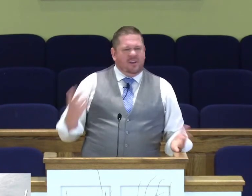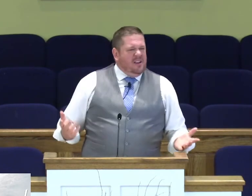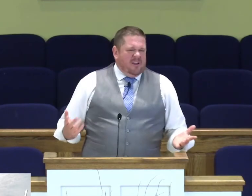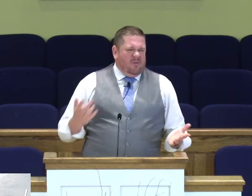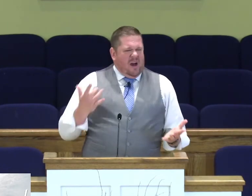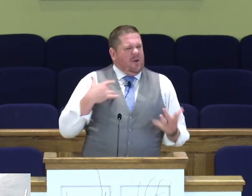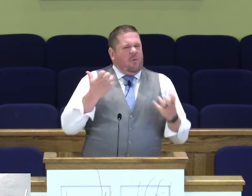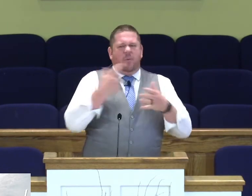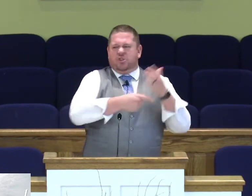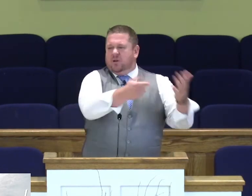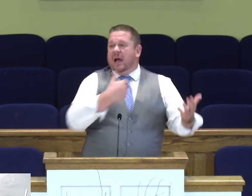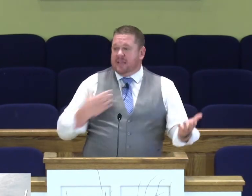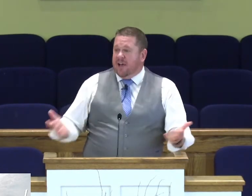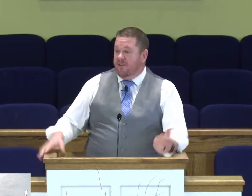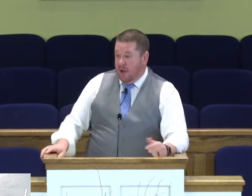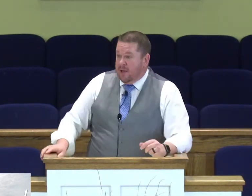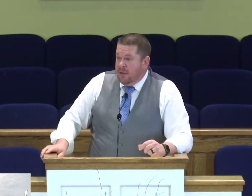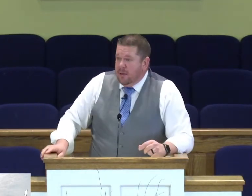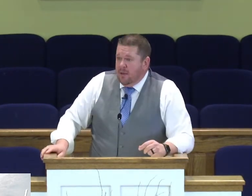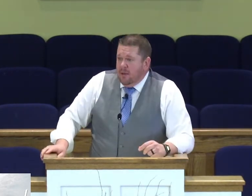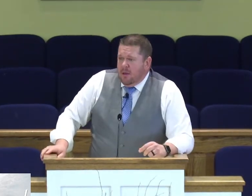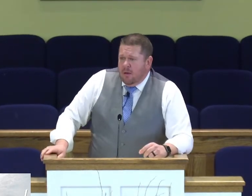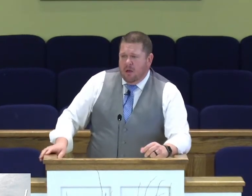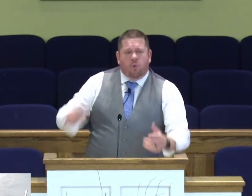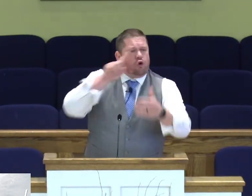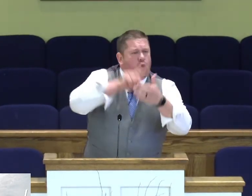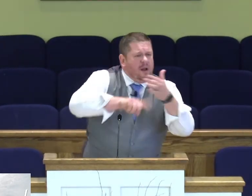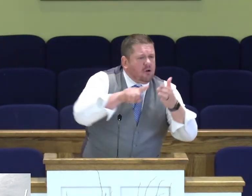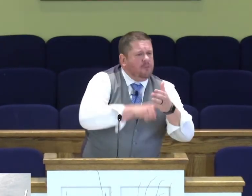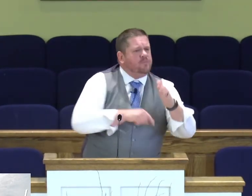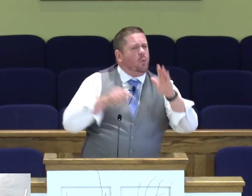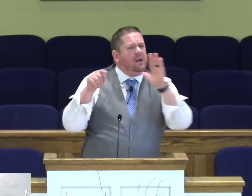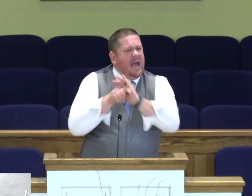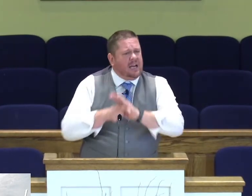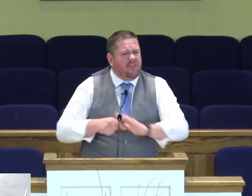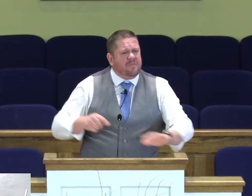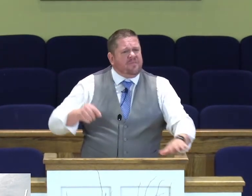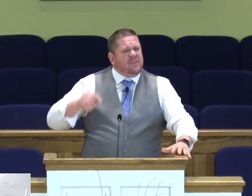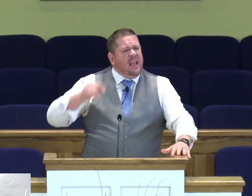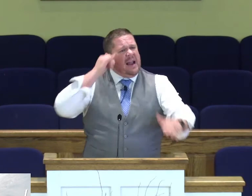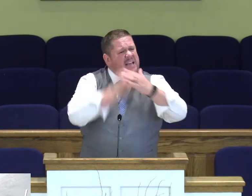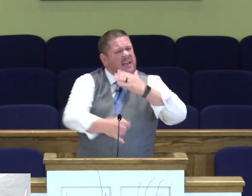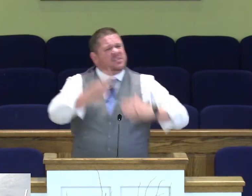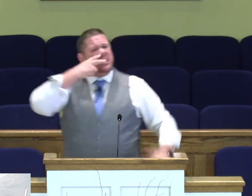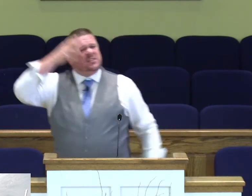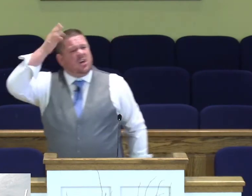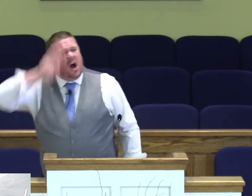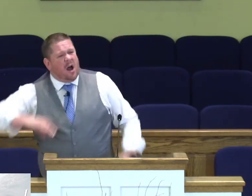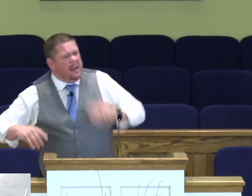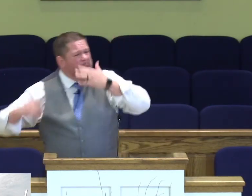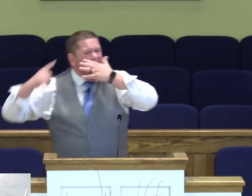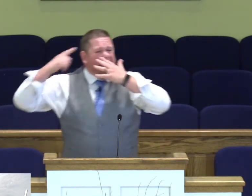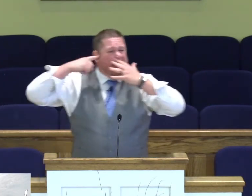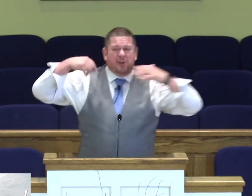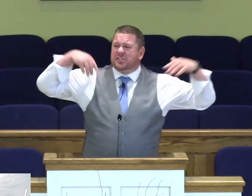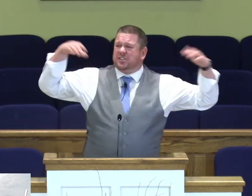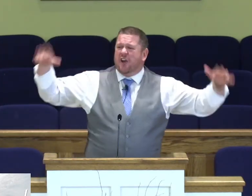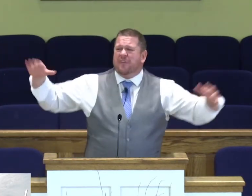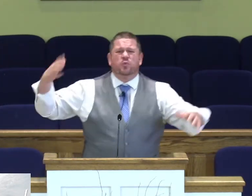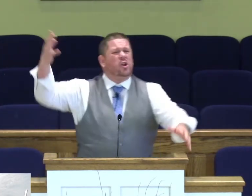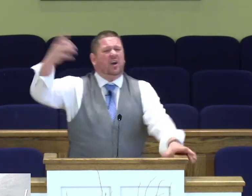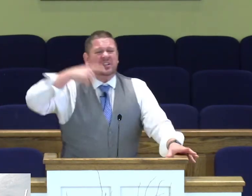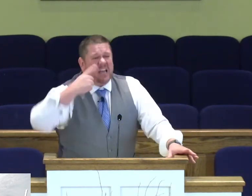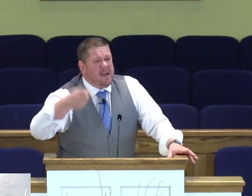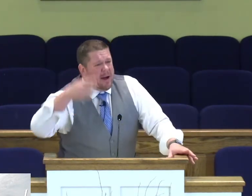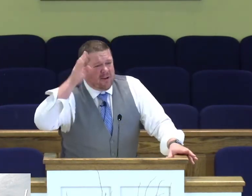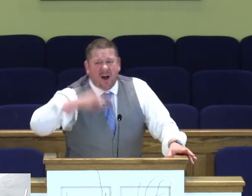wonders, why would I want what you guys have, right? We're critical. We're negative. And Isaiah sees God and he hears the seraphims.